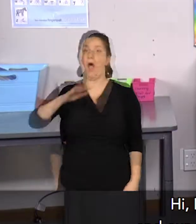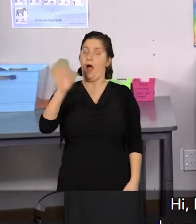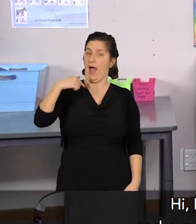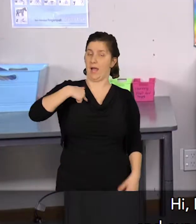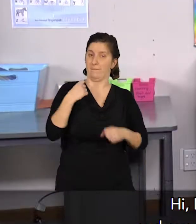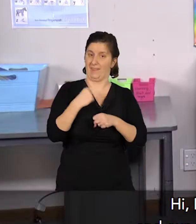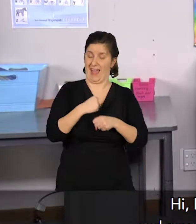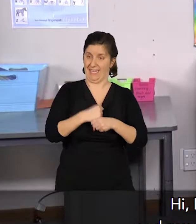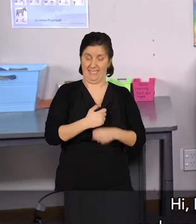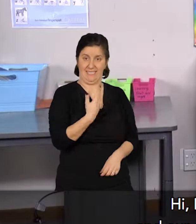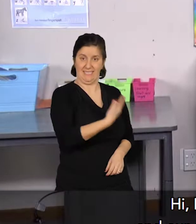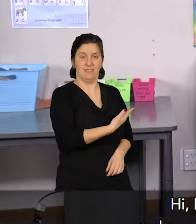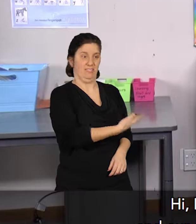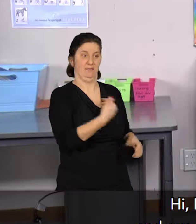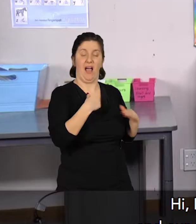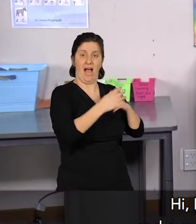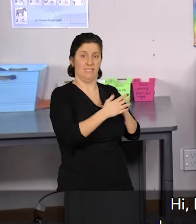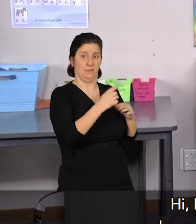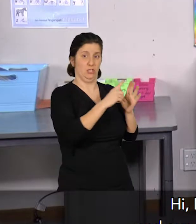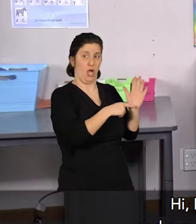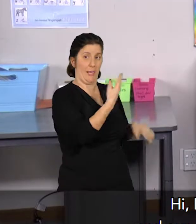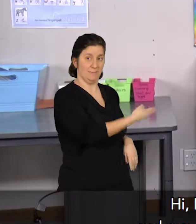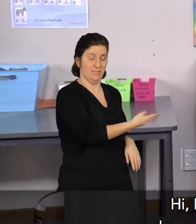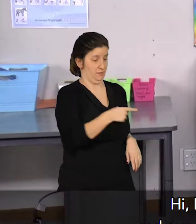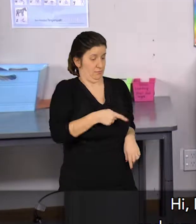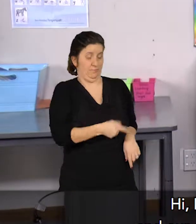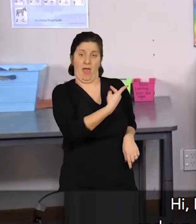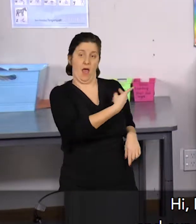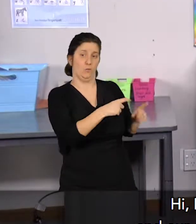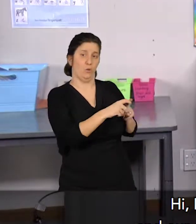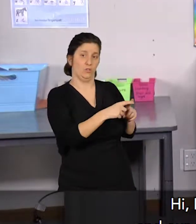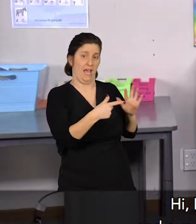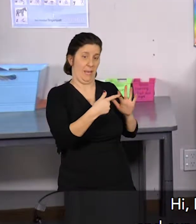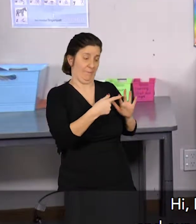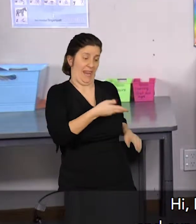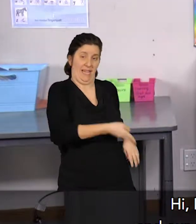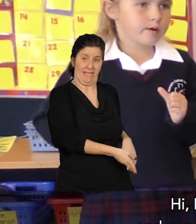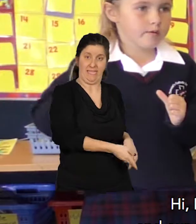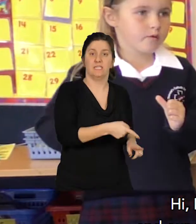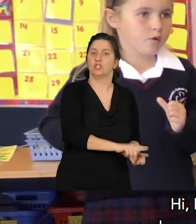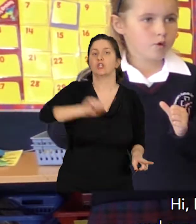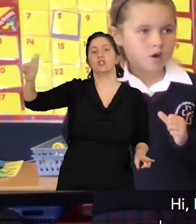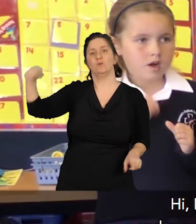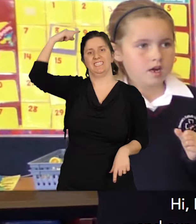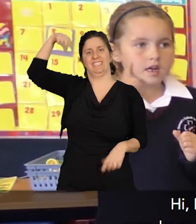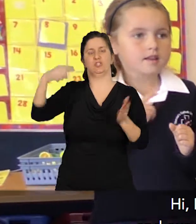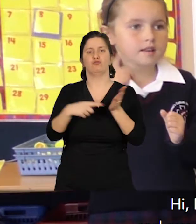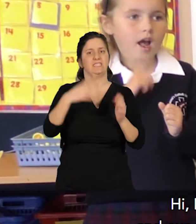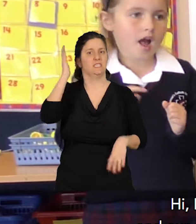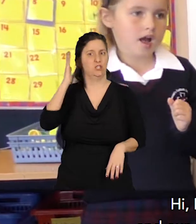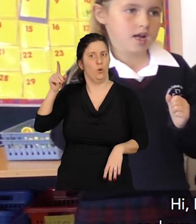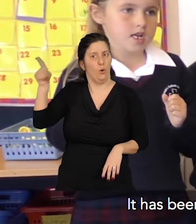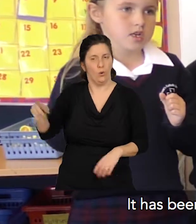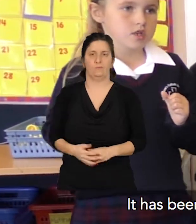Hi, I'm Glenys, and my husband James, and our daughter Emily is at St Teresa's